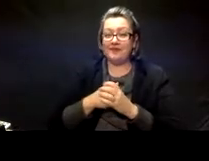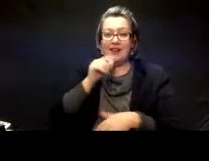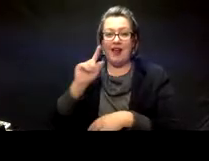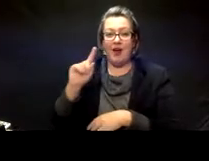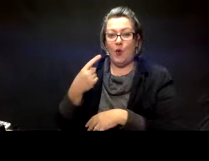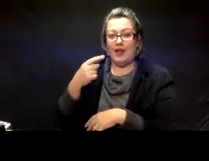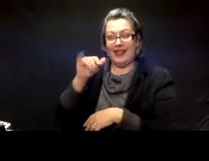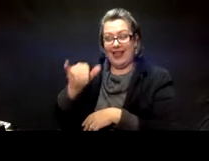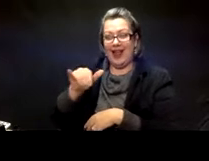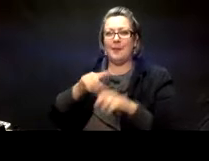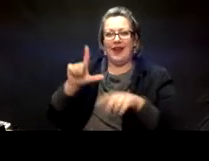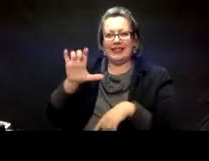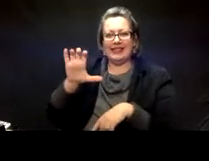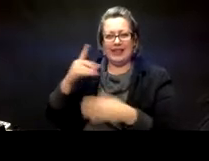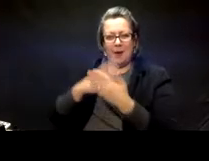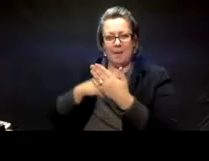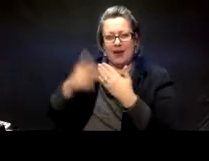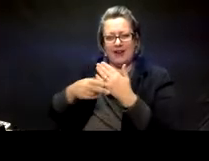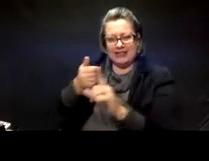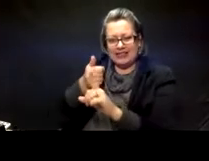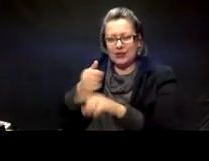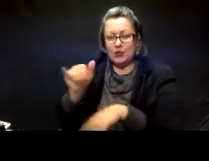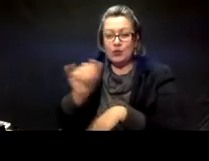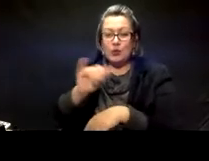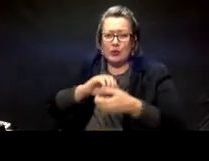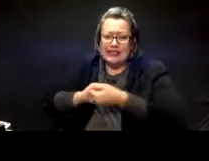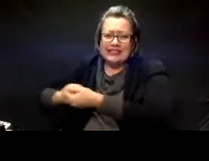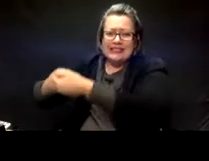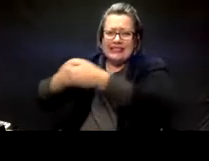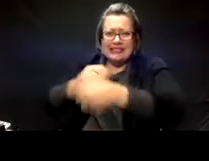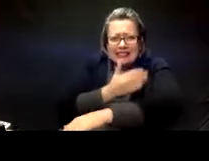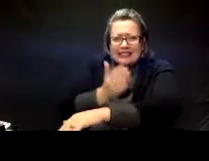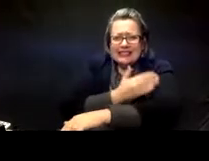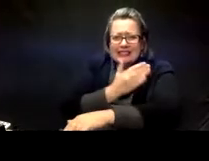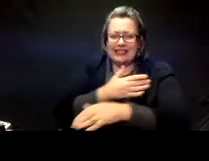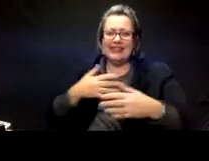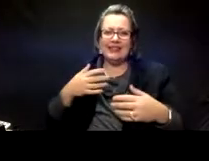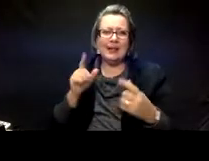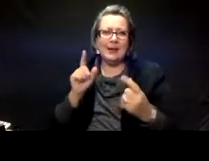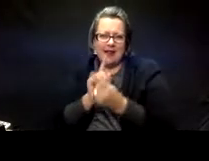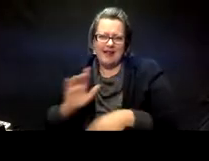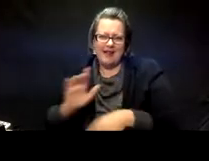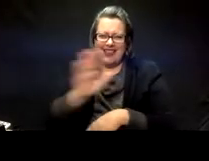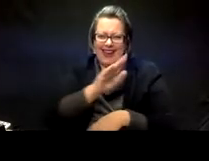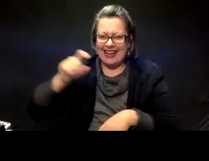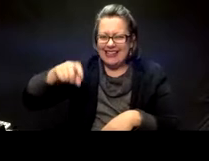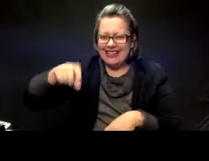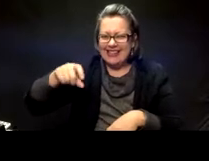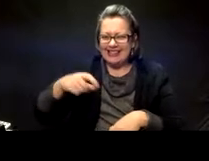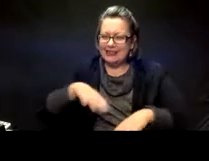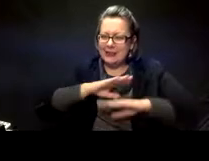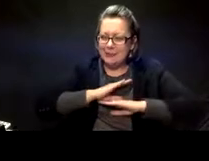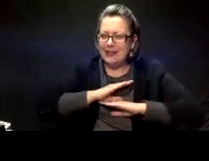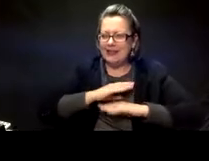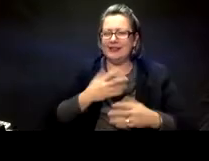the community thrive. Not only that, but LCD will also improve their